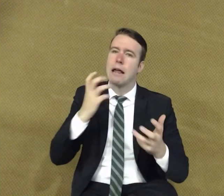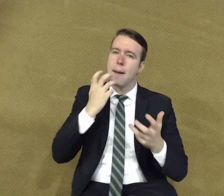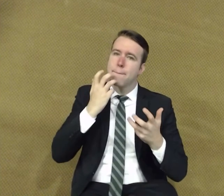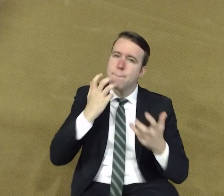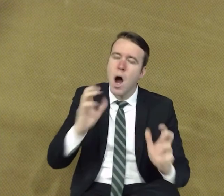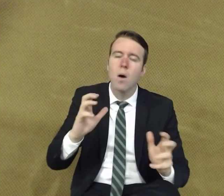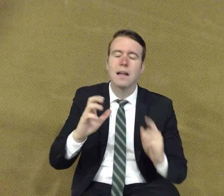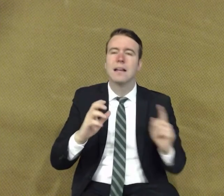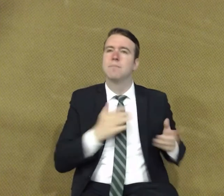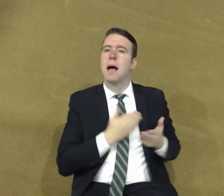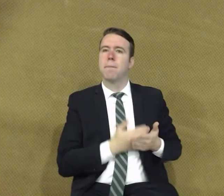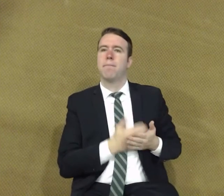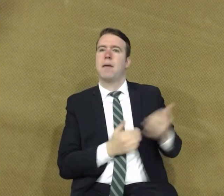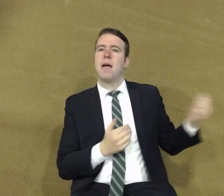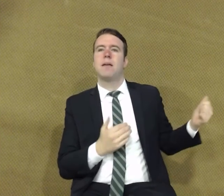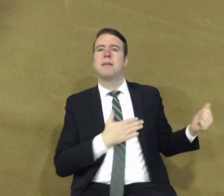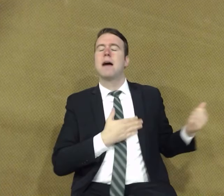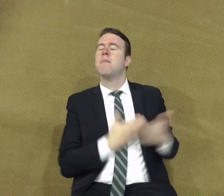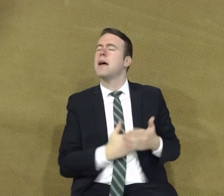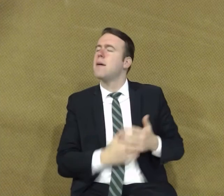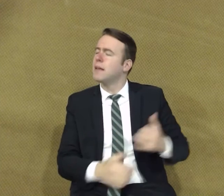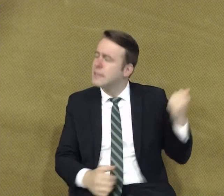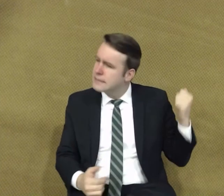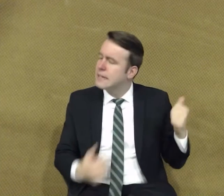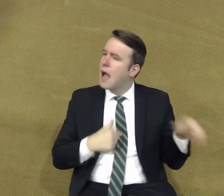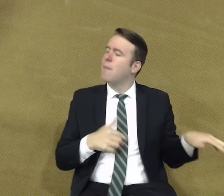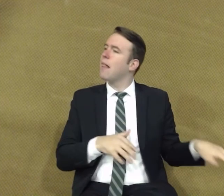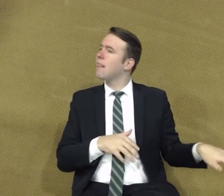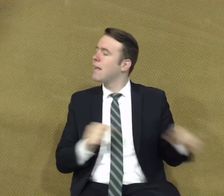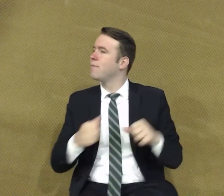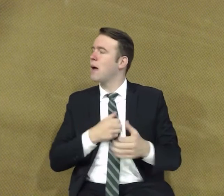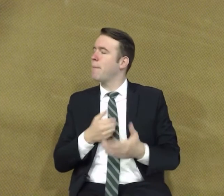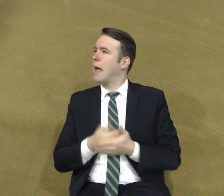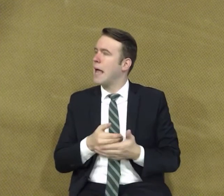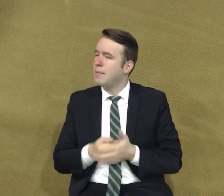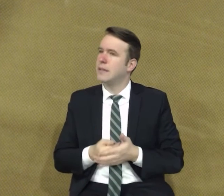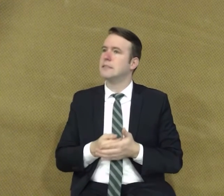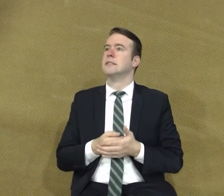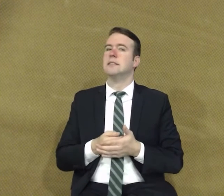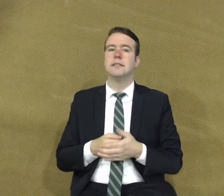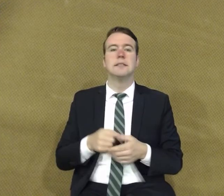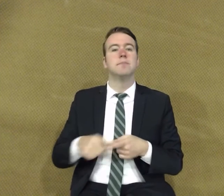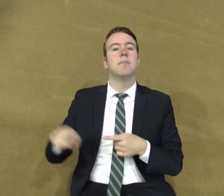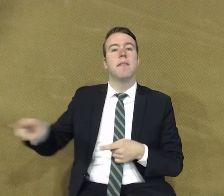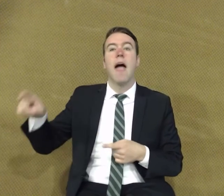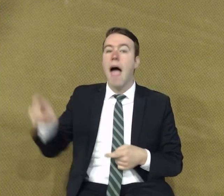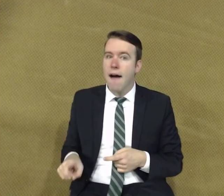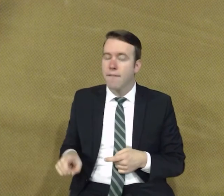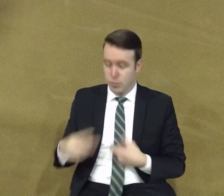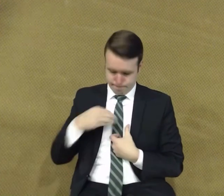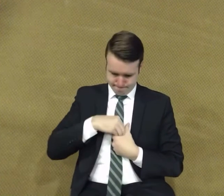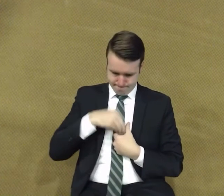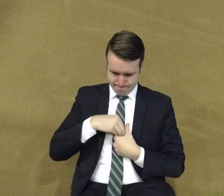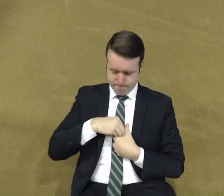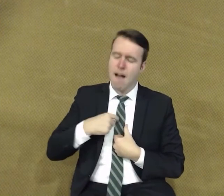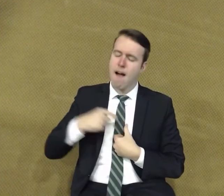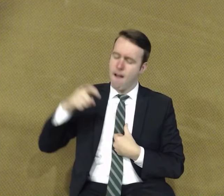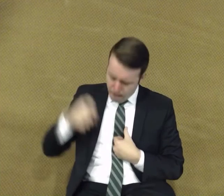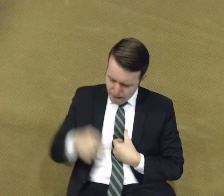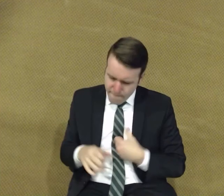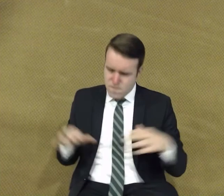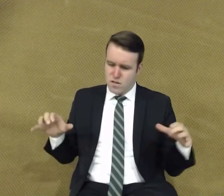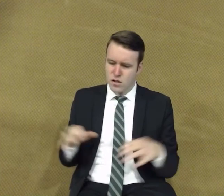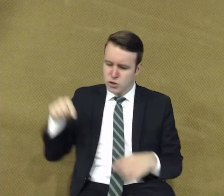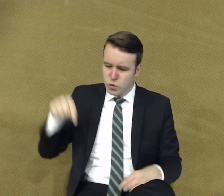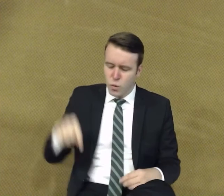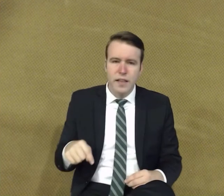moaning, lamenting the fact, where's my babies? I'm leaving them behind. But they had the compulsion in them that said, I have to